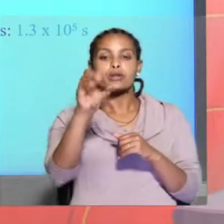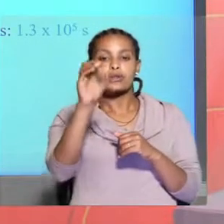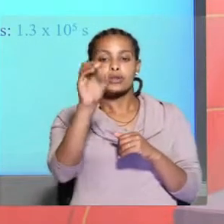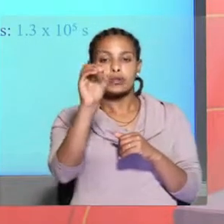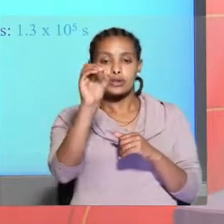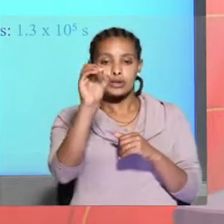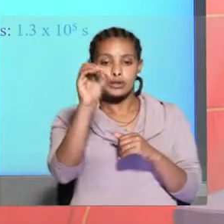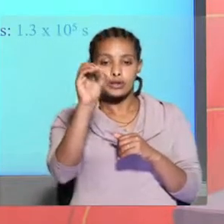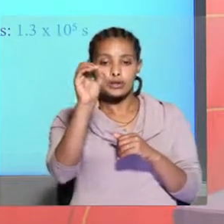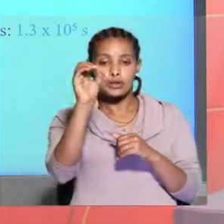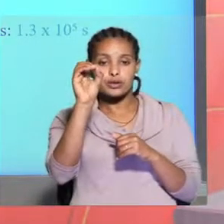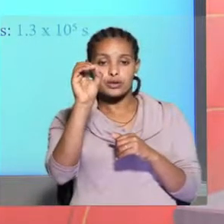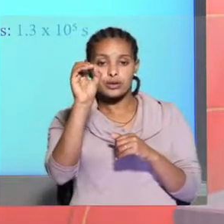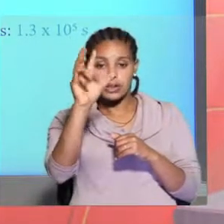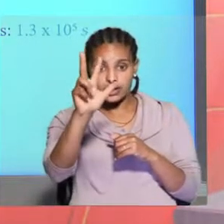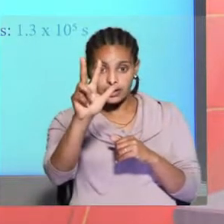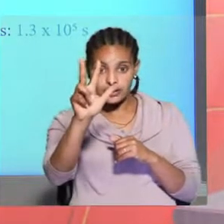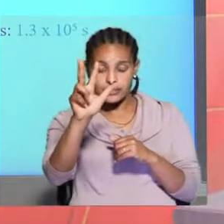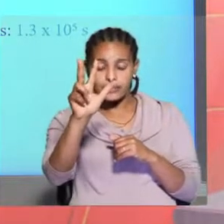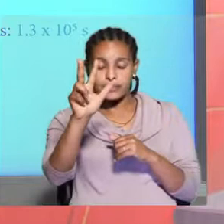0.3 divided by concentration of M